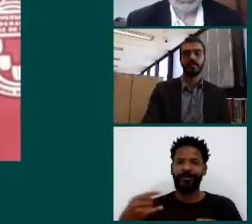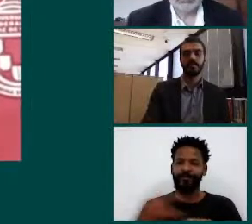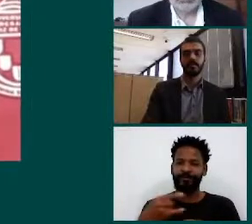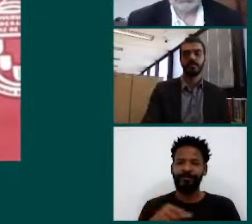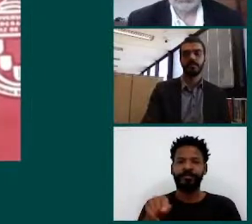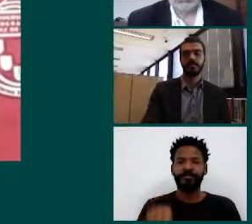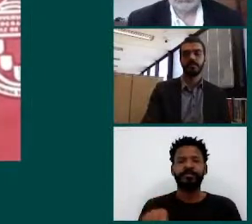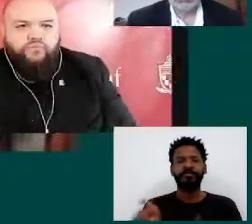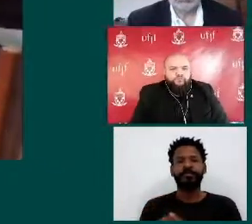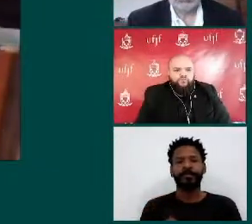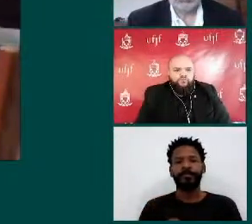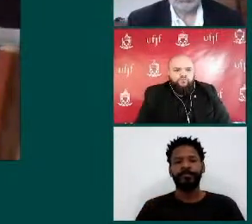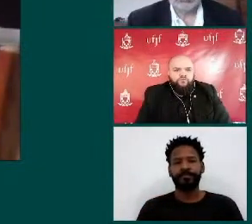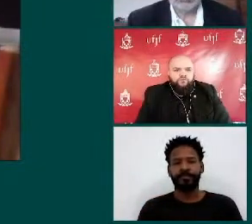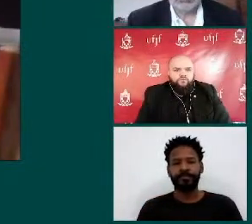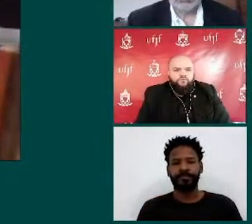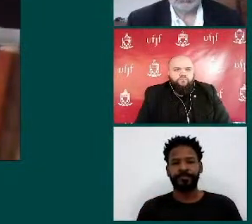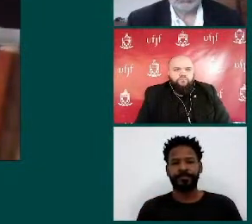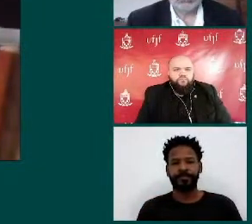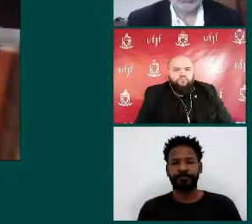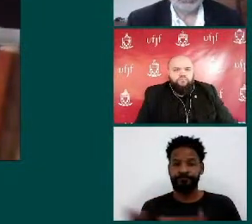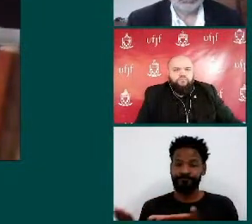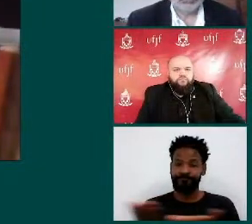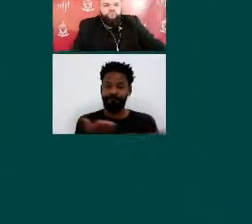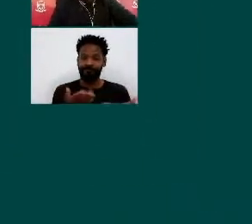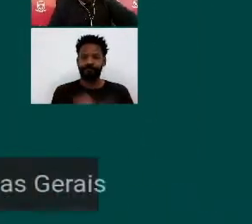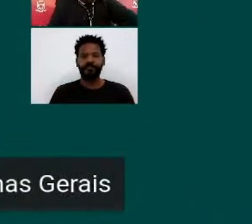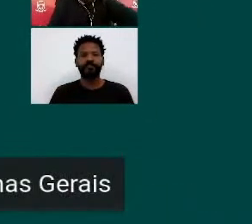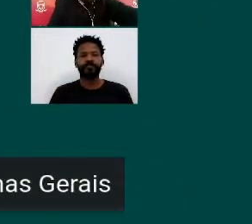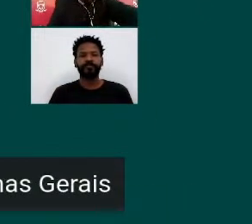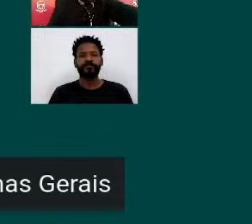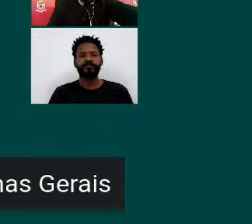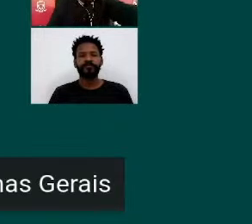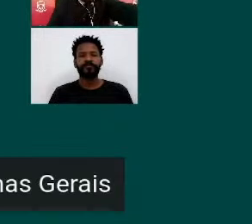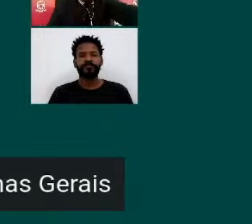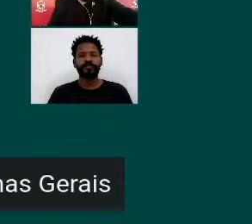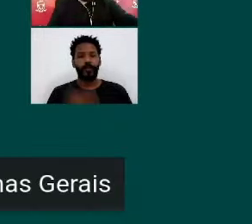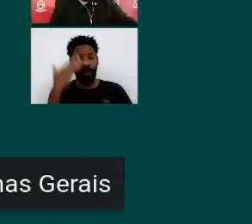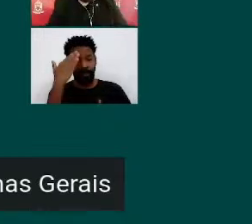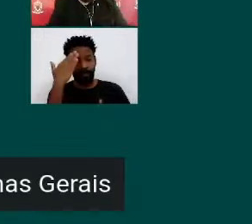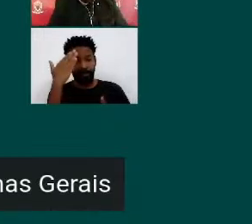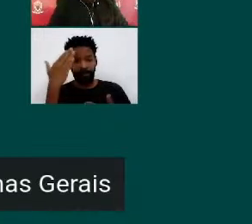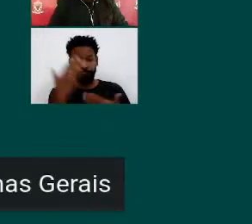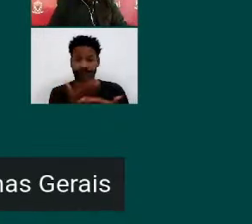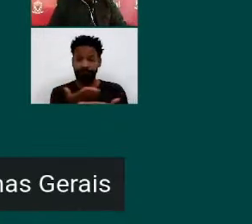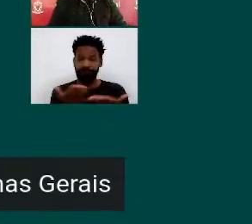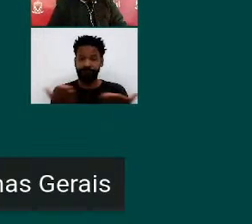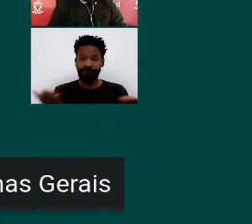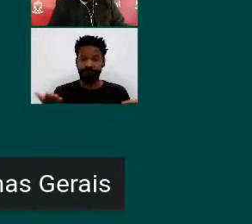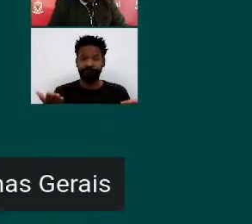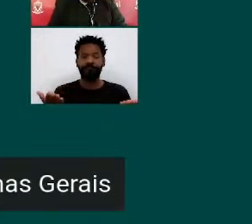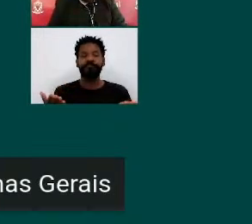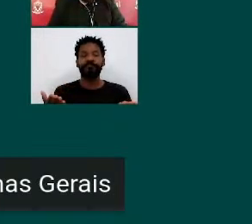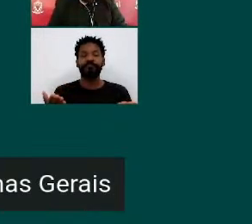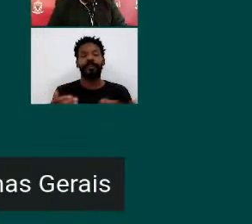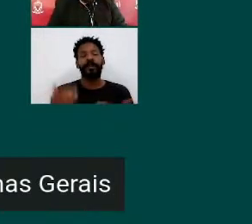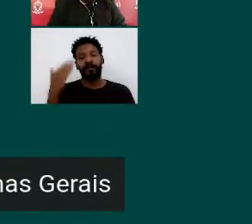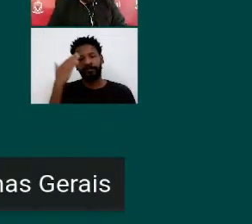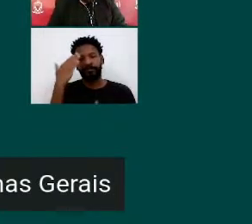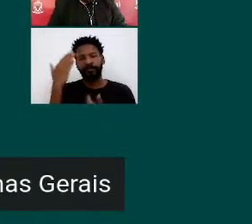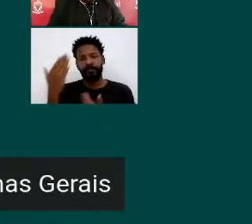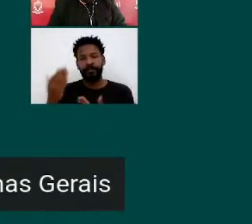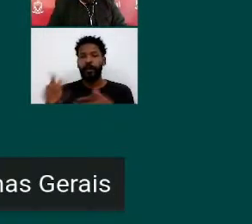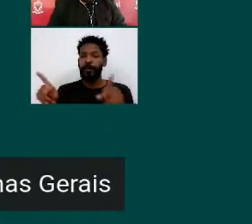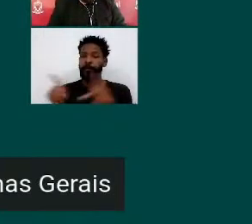você, senhor so Pedro. now we're going to open for Agradeço, senhoras e senhores, Mr. mais uma Pedro vez. Acho que Emboava agradecer Vaz, também Superintendent ao of